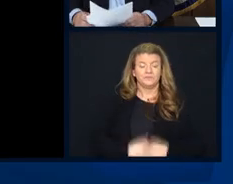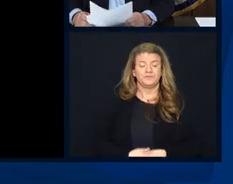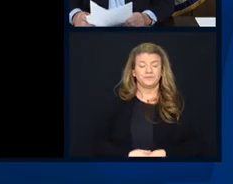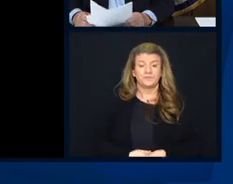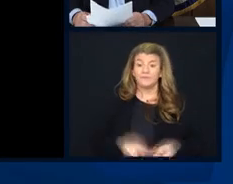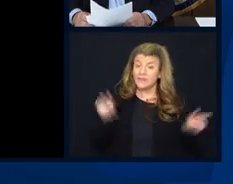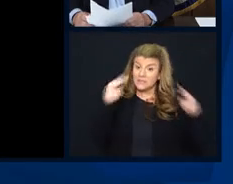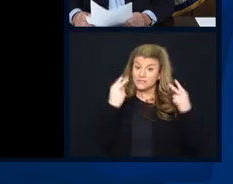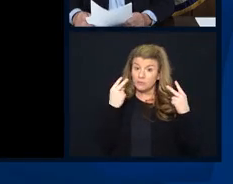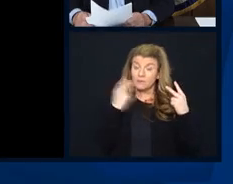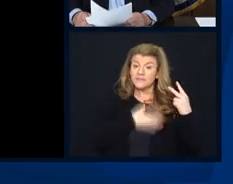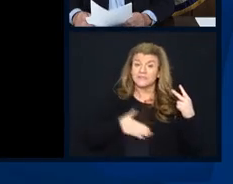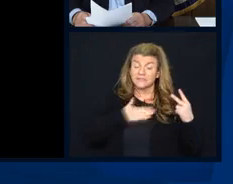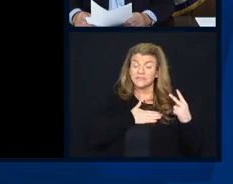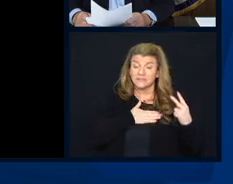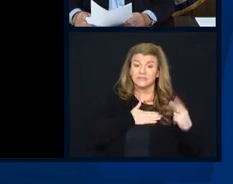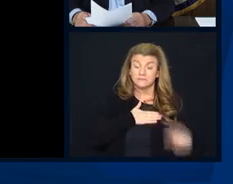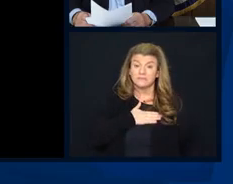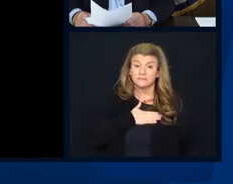to me, please.